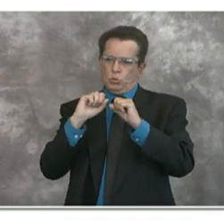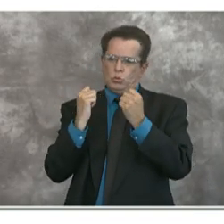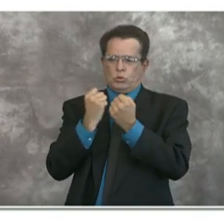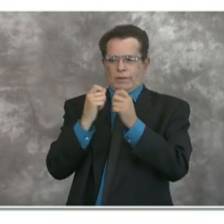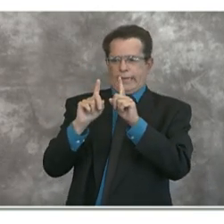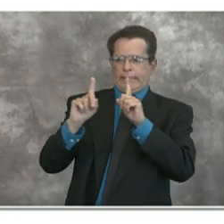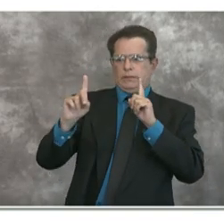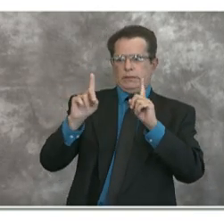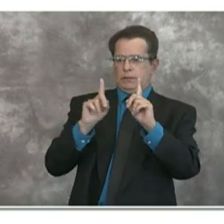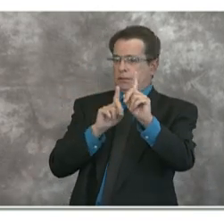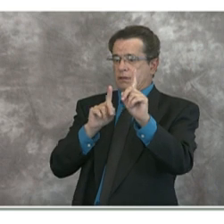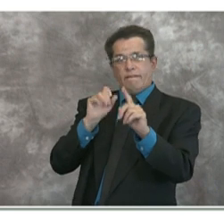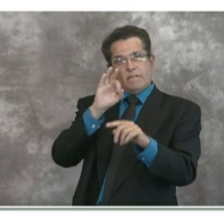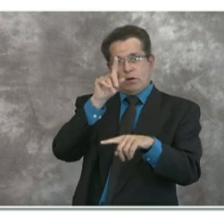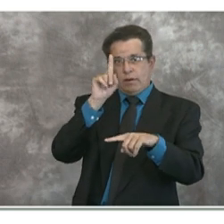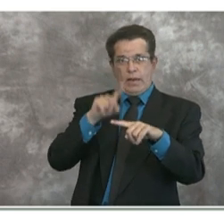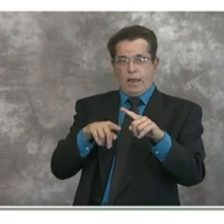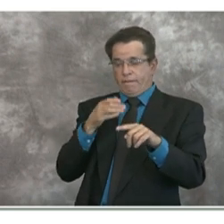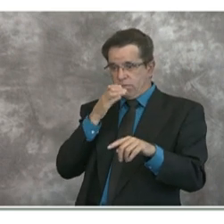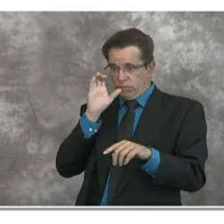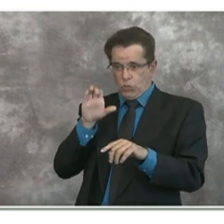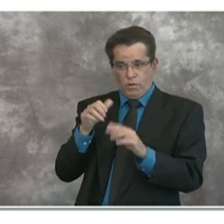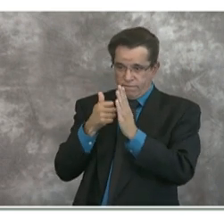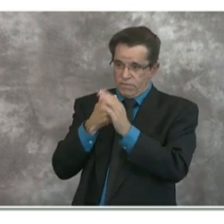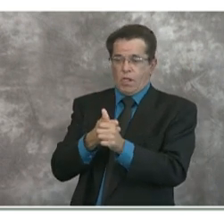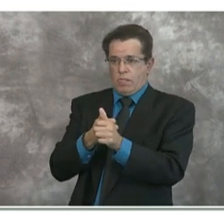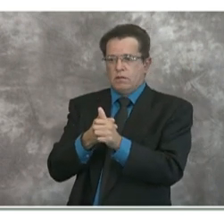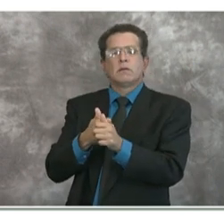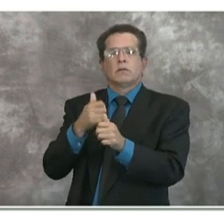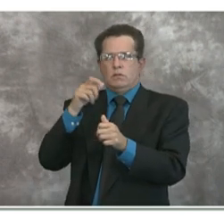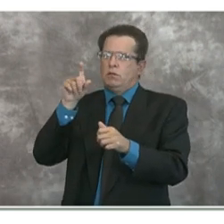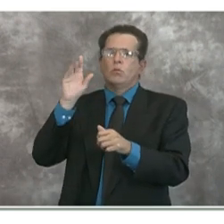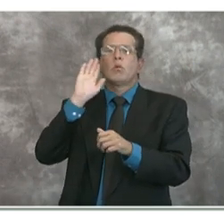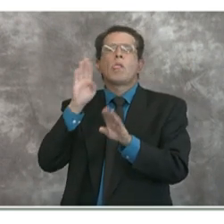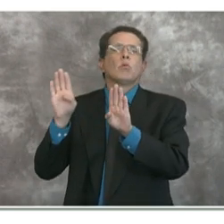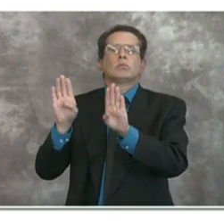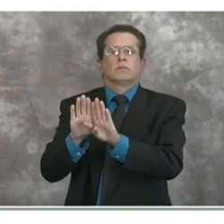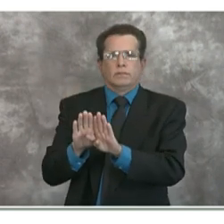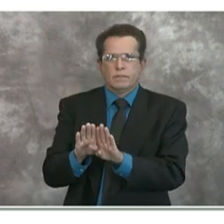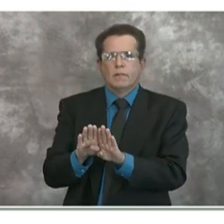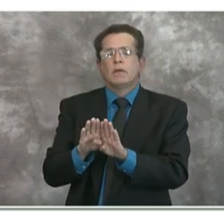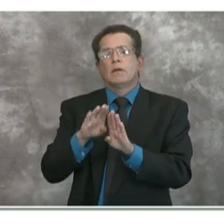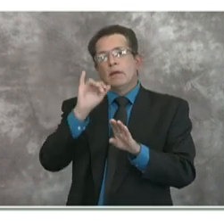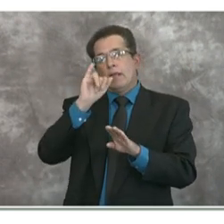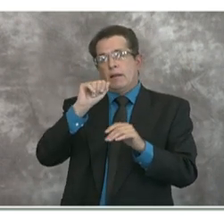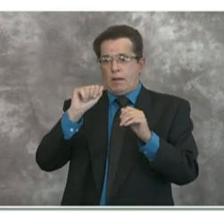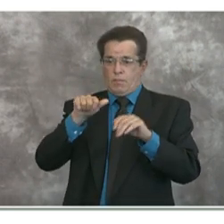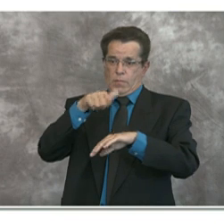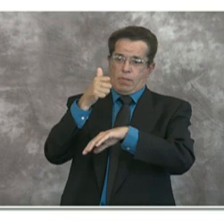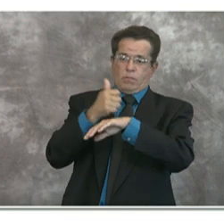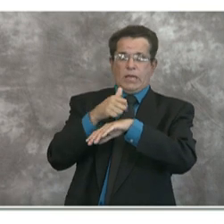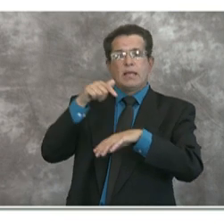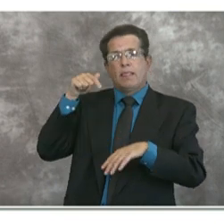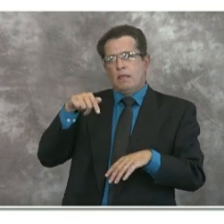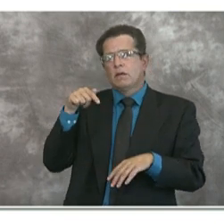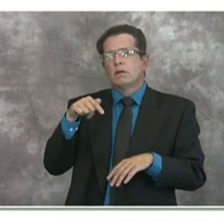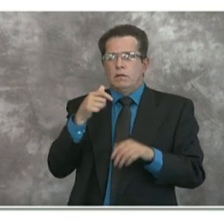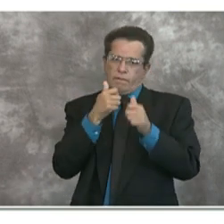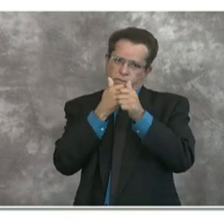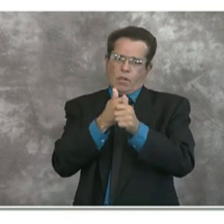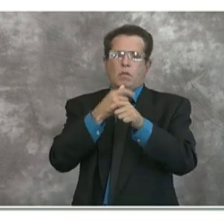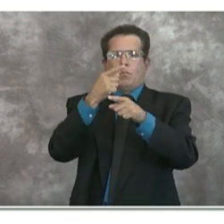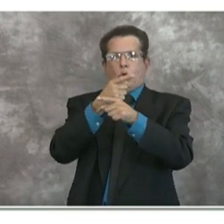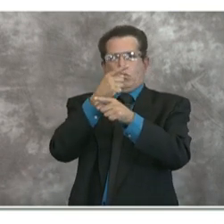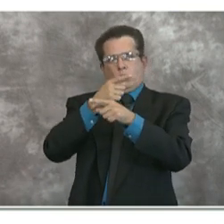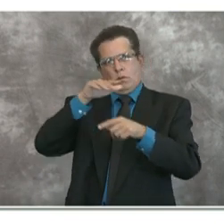requirements cannot be effectively implemented and enforced by local jurisdictions shall close, and the implementation of these is at the discretion of the